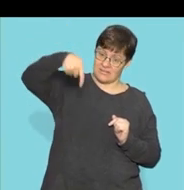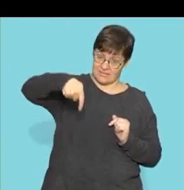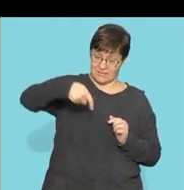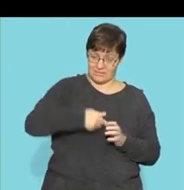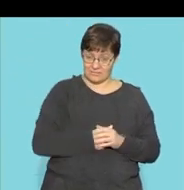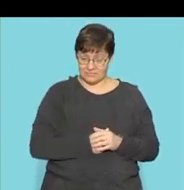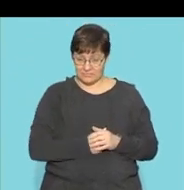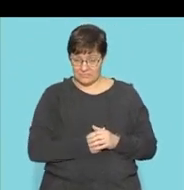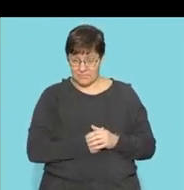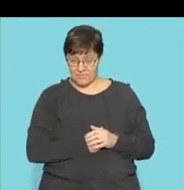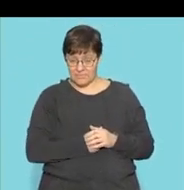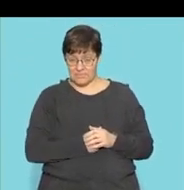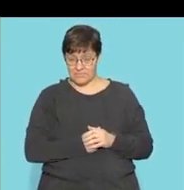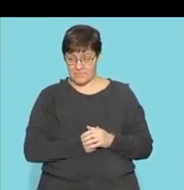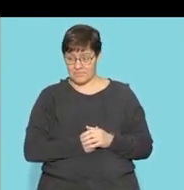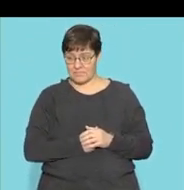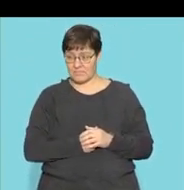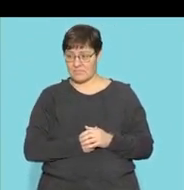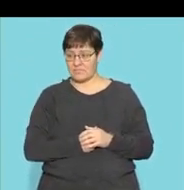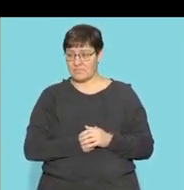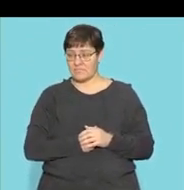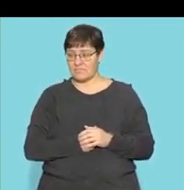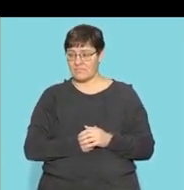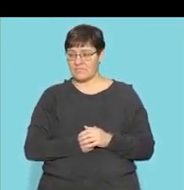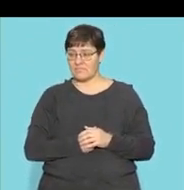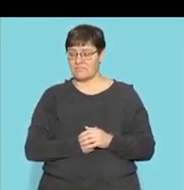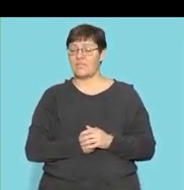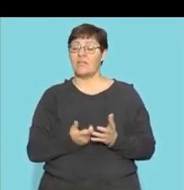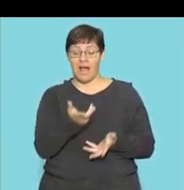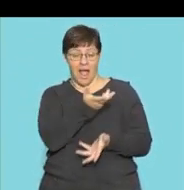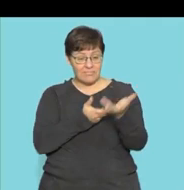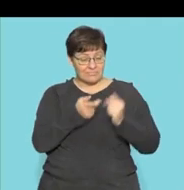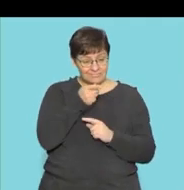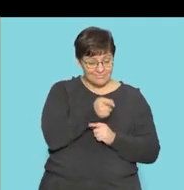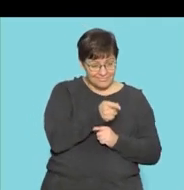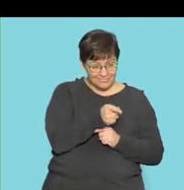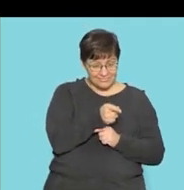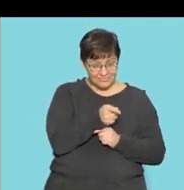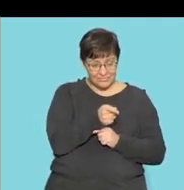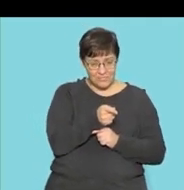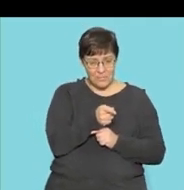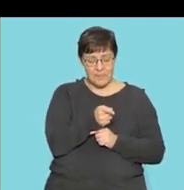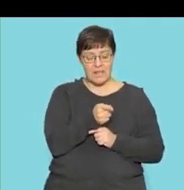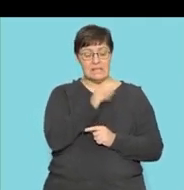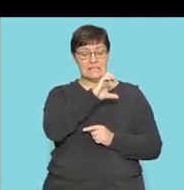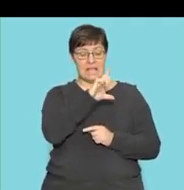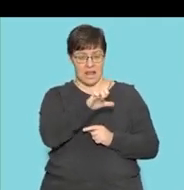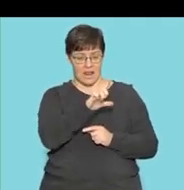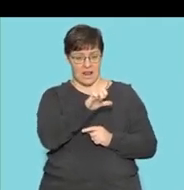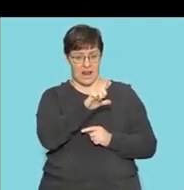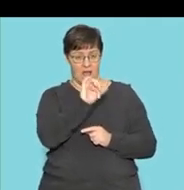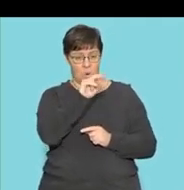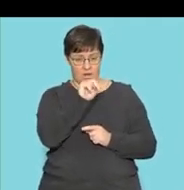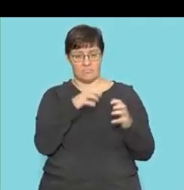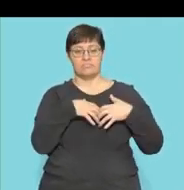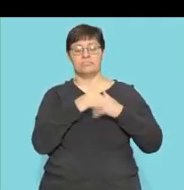way around to the positive terminal of the battery. So the interaction here is the chloride